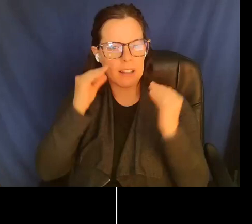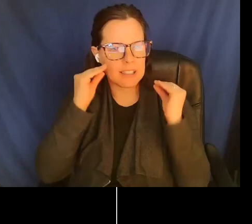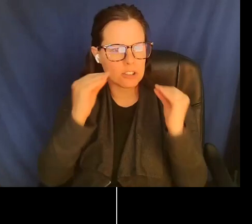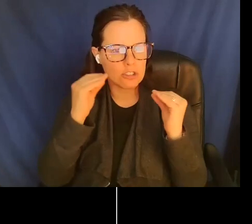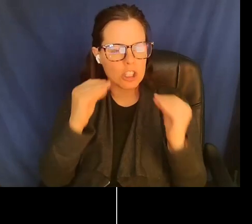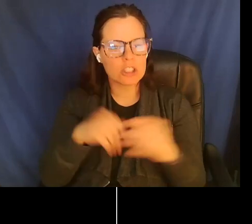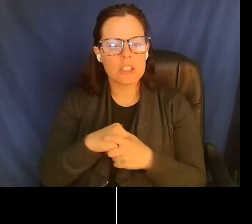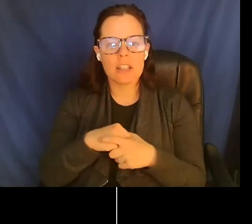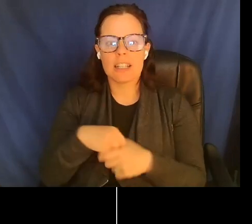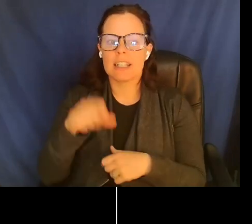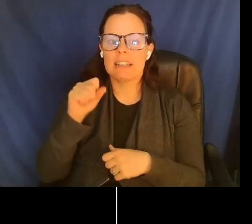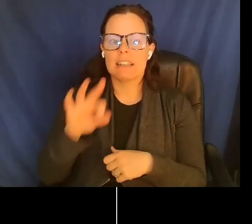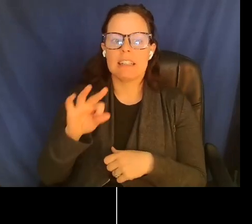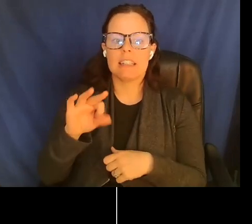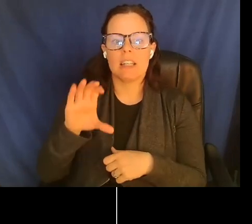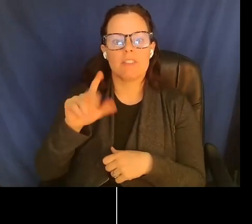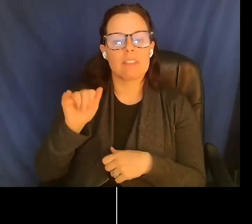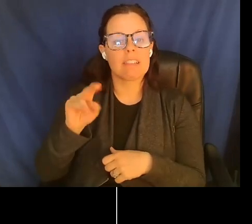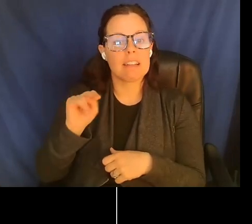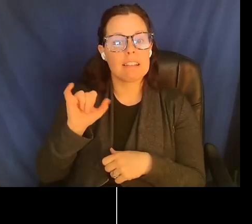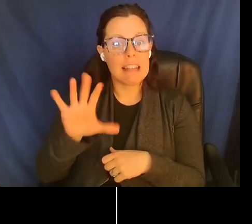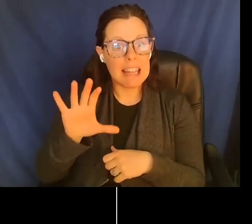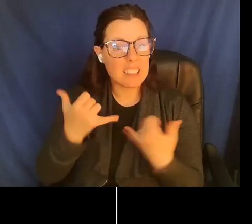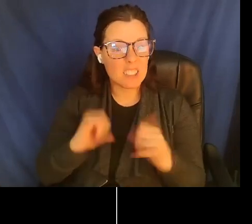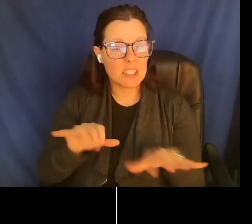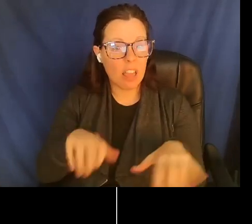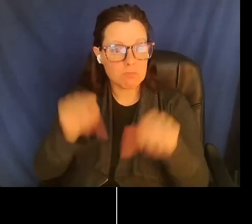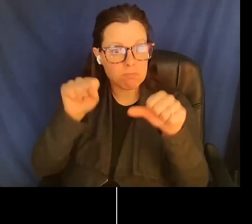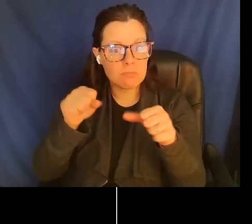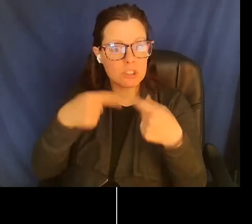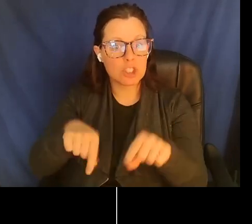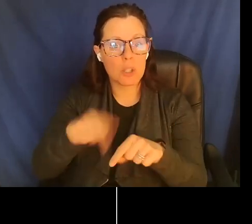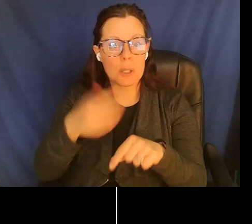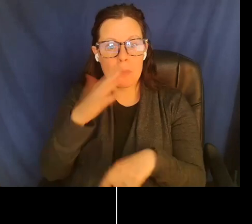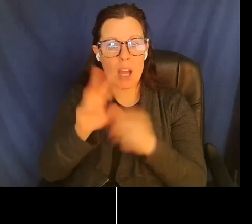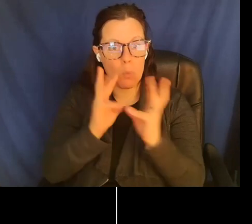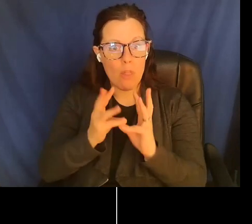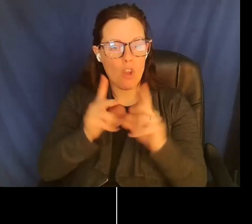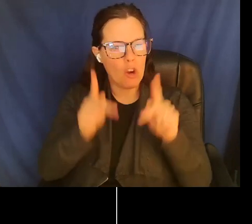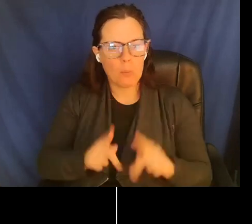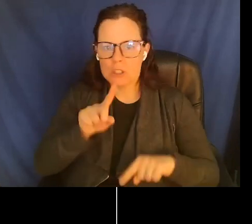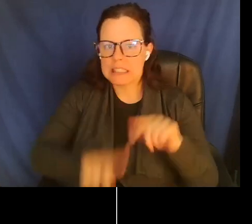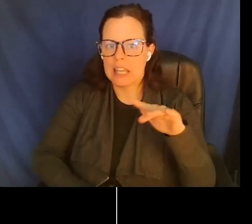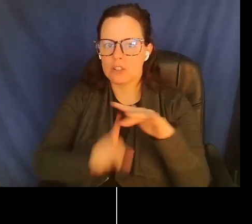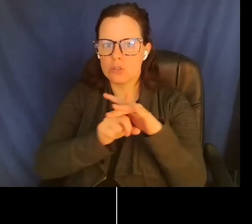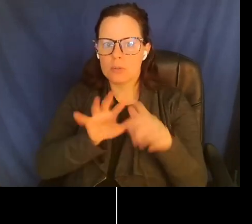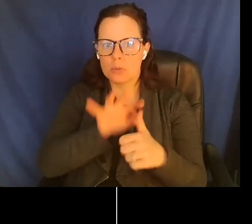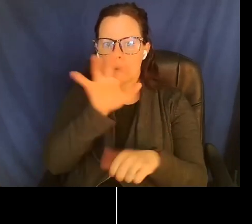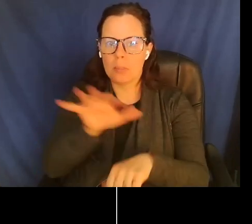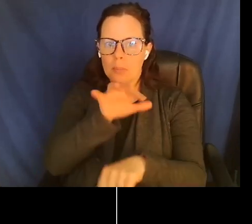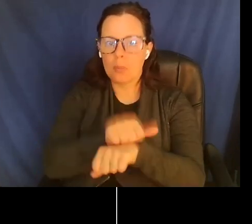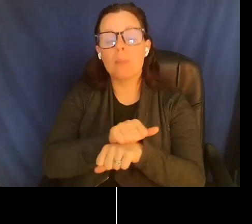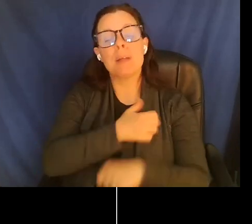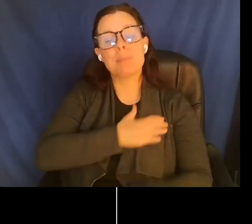a clinic still be held in poor weather and a person is unable to make their scheduled appointment, we do ask